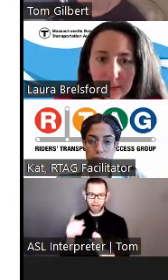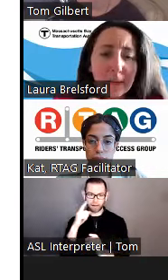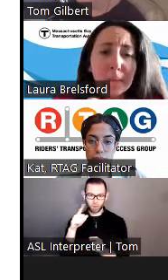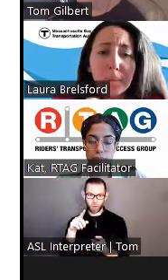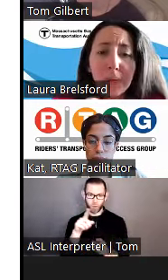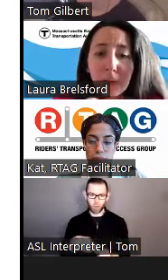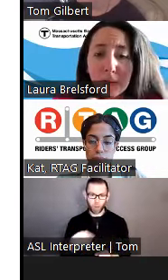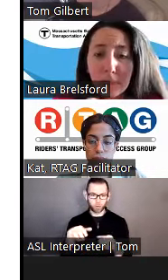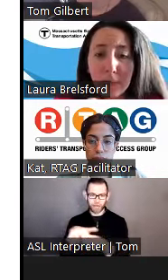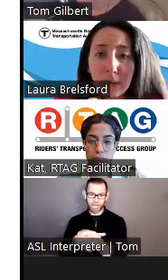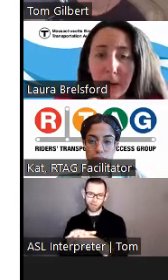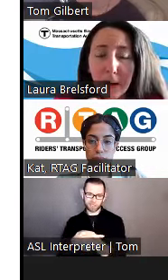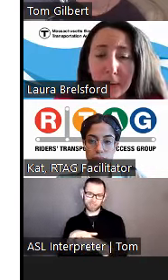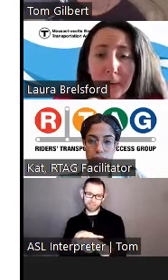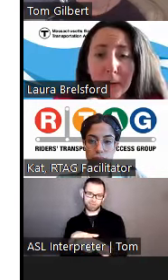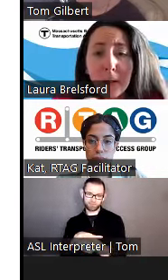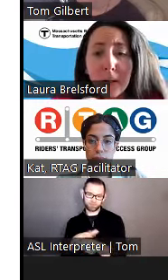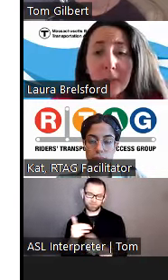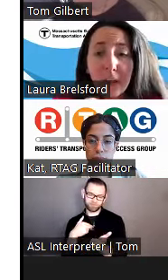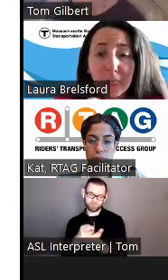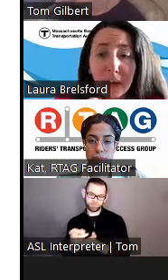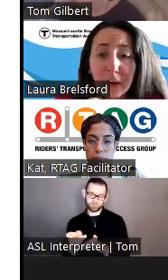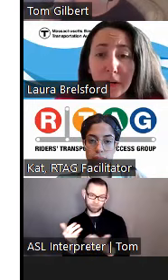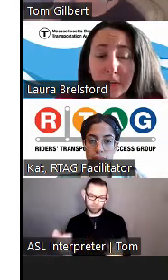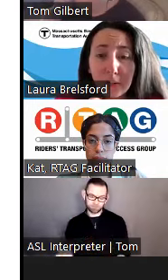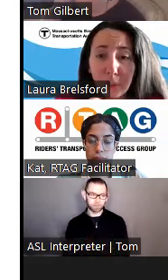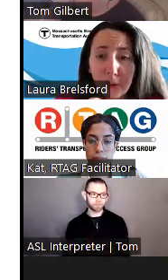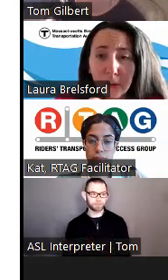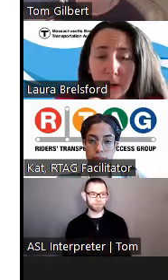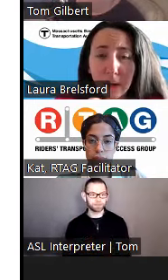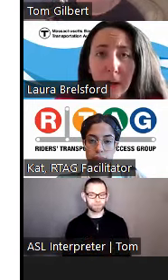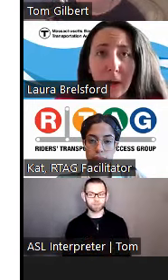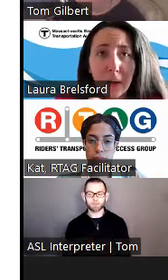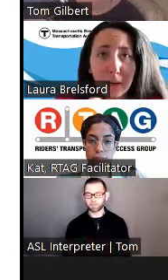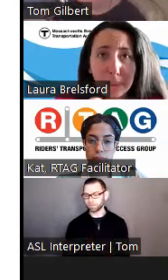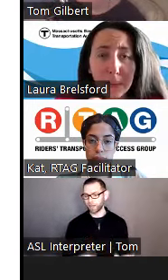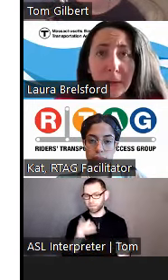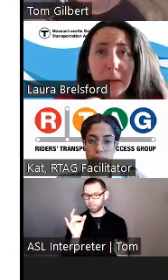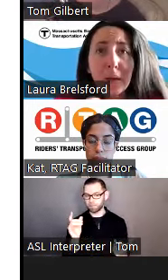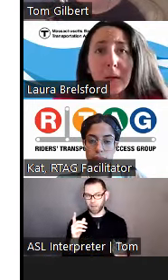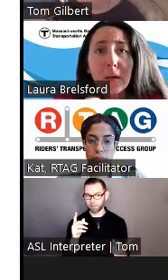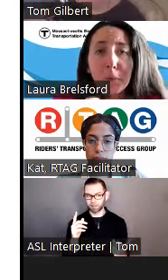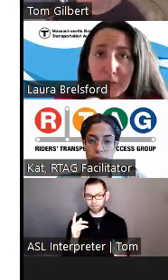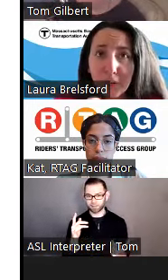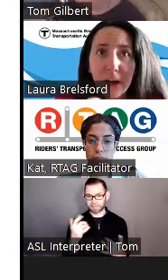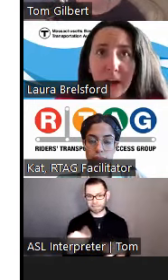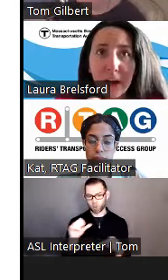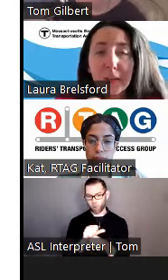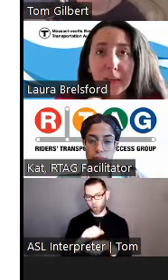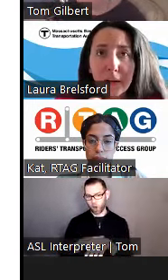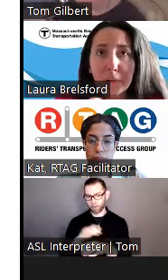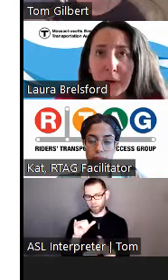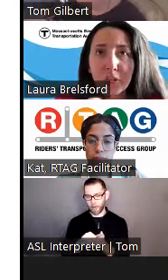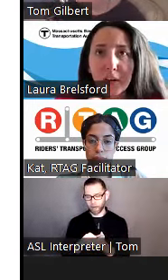yet. That's something that they are still working on. Believe it or not,